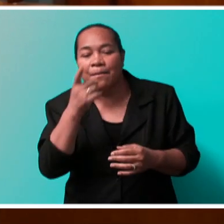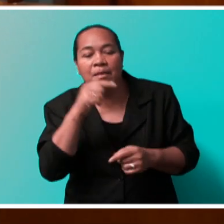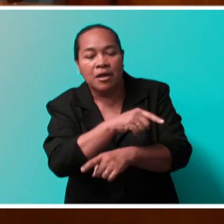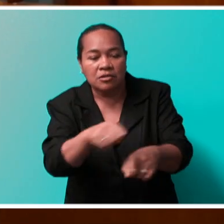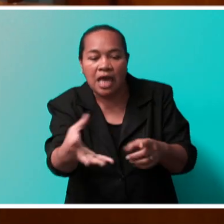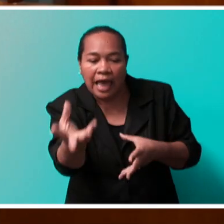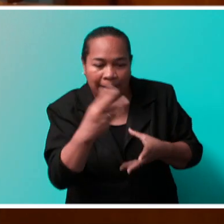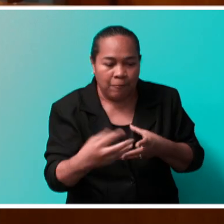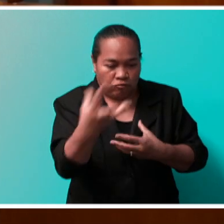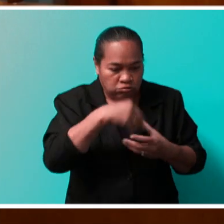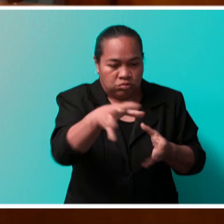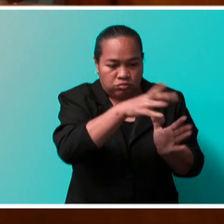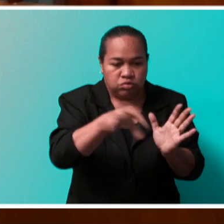received.